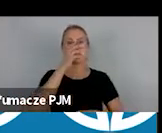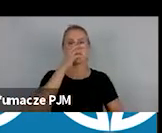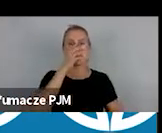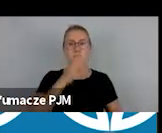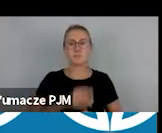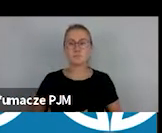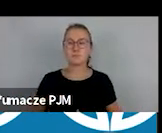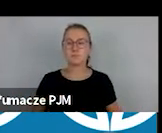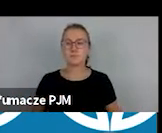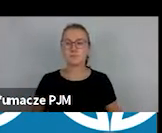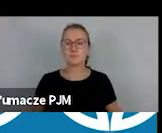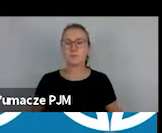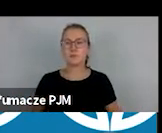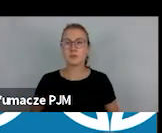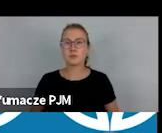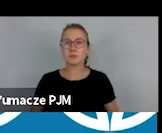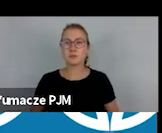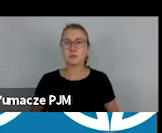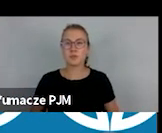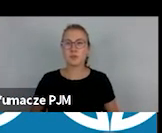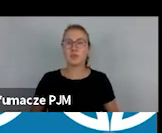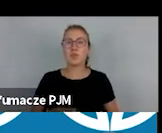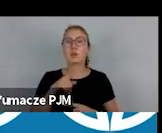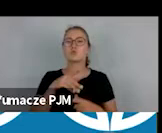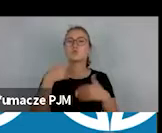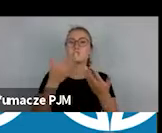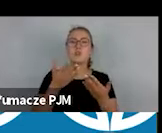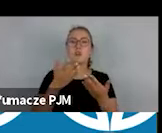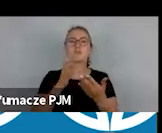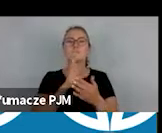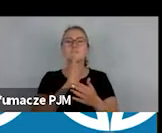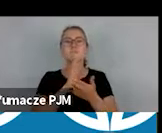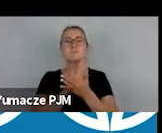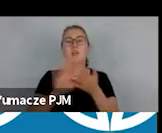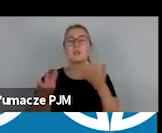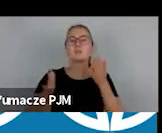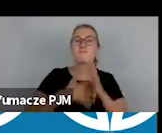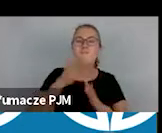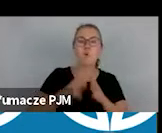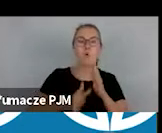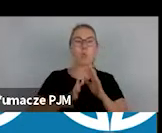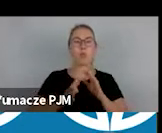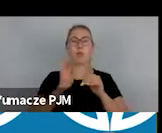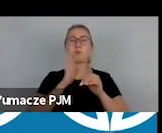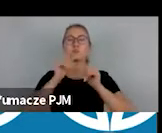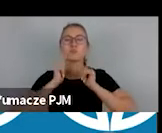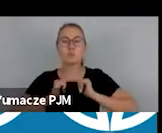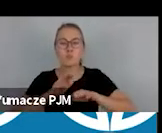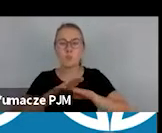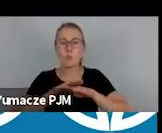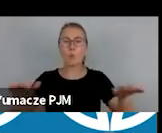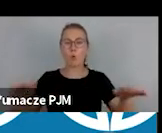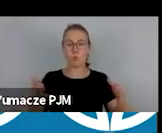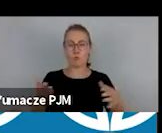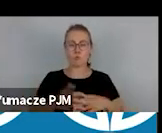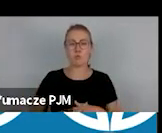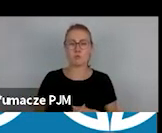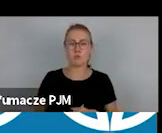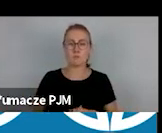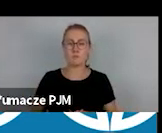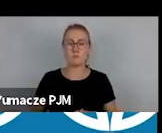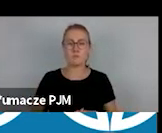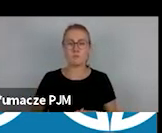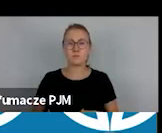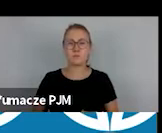have been put in place within the UN to advance the women, peace and security agenda. And WILP was one of